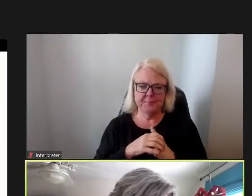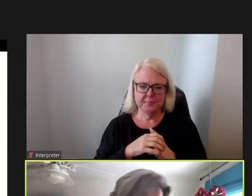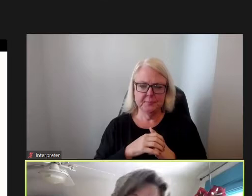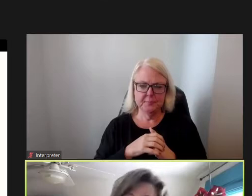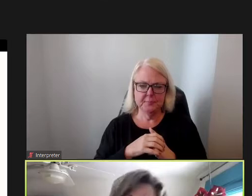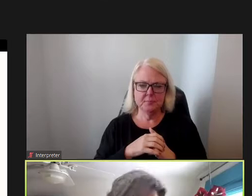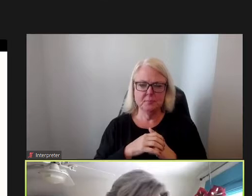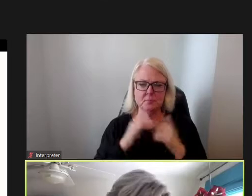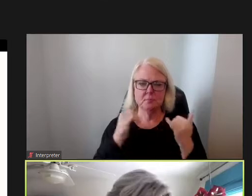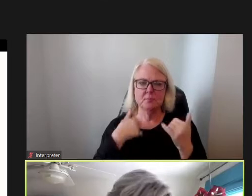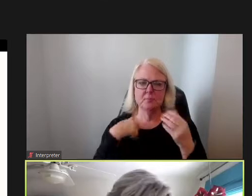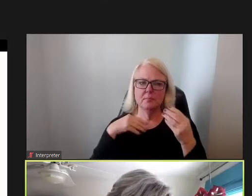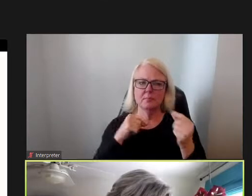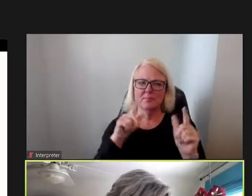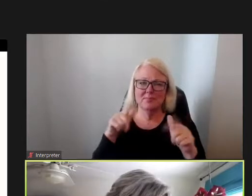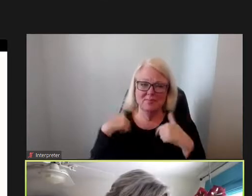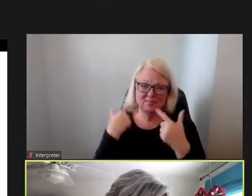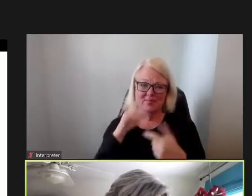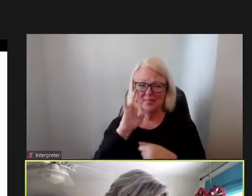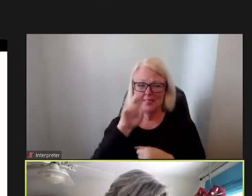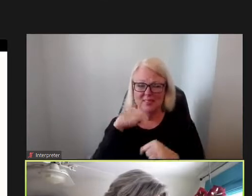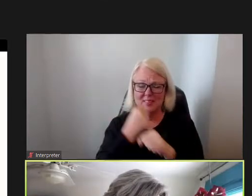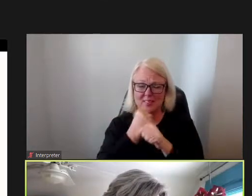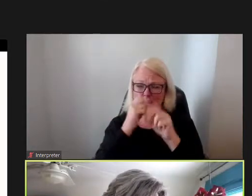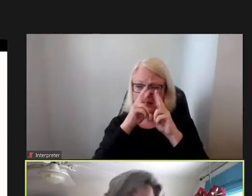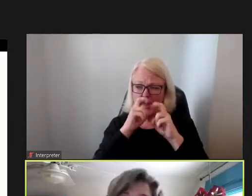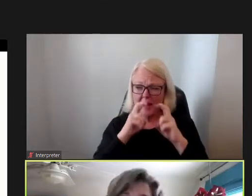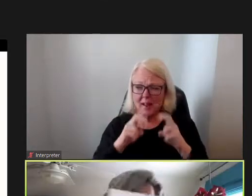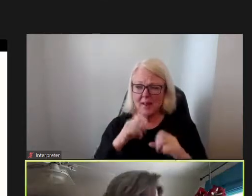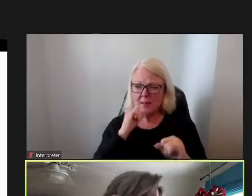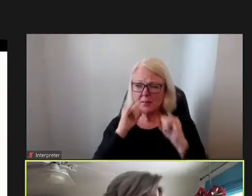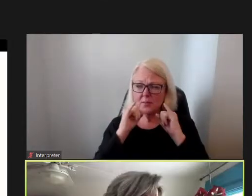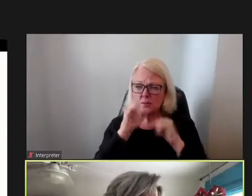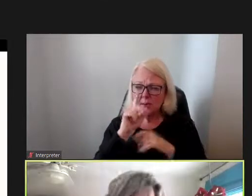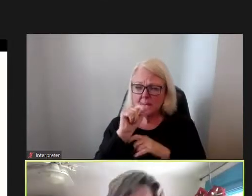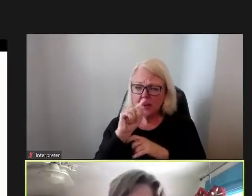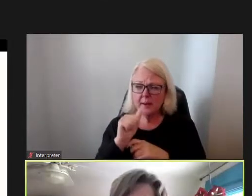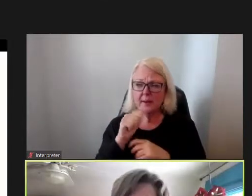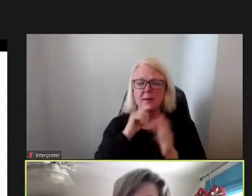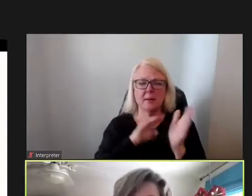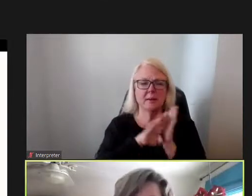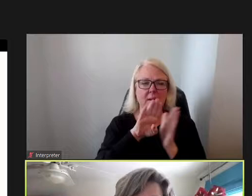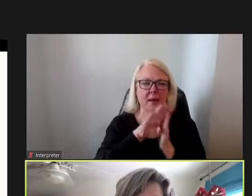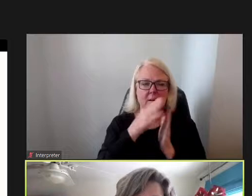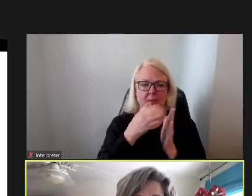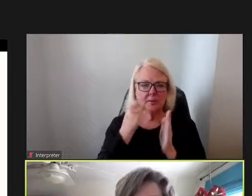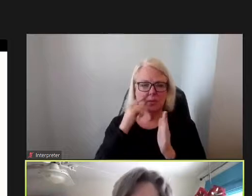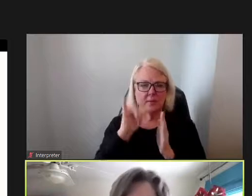Now, I've spent the last 7 years analyzing the interview data and developing the key themes of this study.